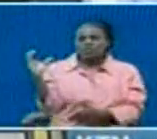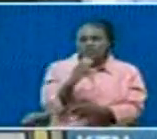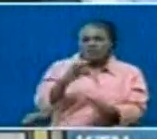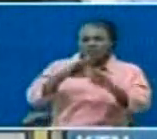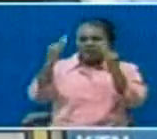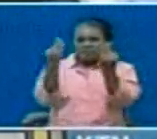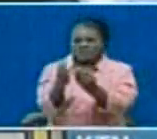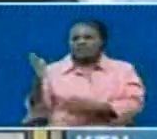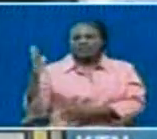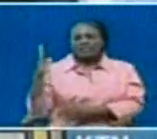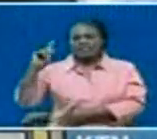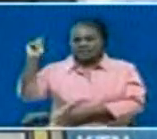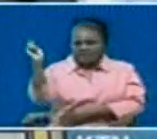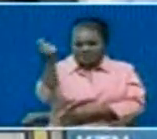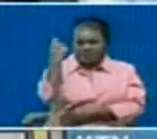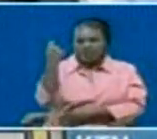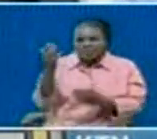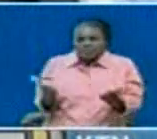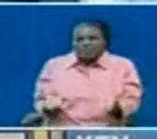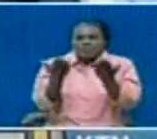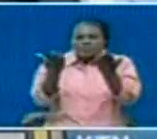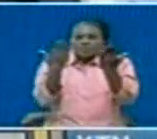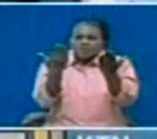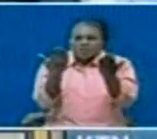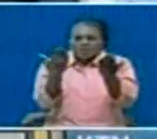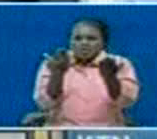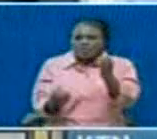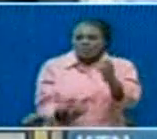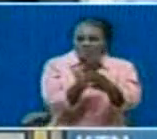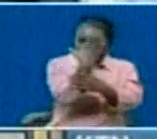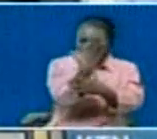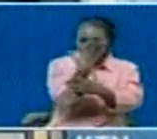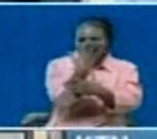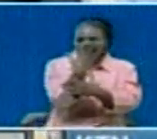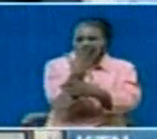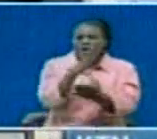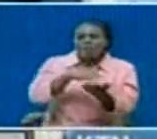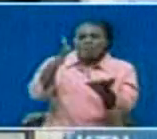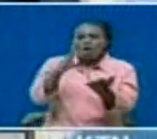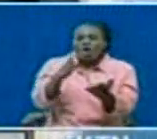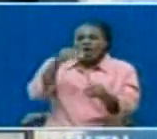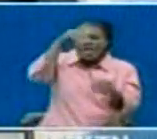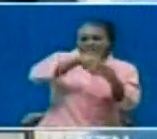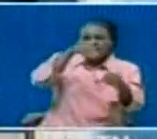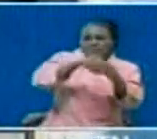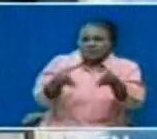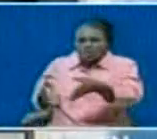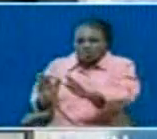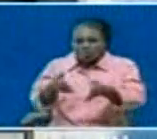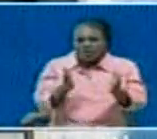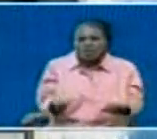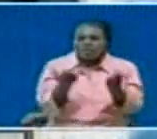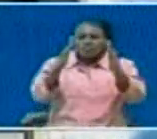have security of tenure with increased food production, create more investment opportunities, and